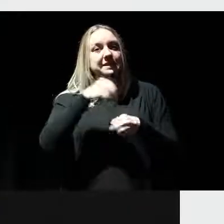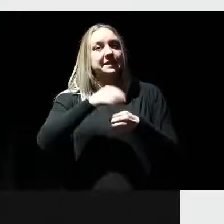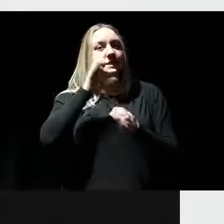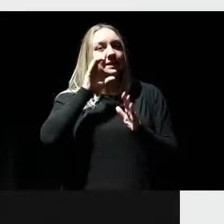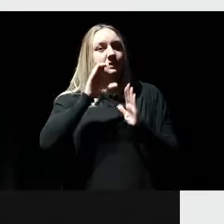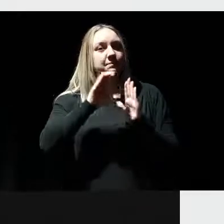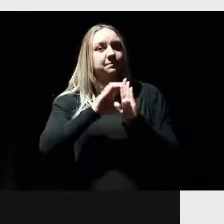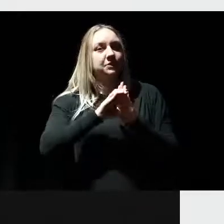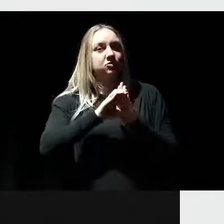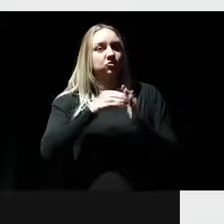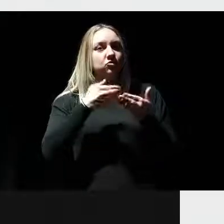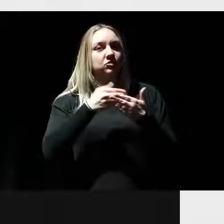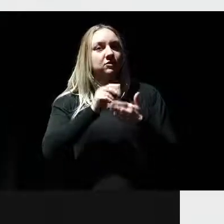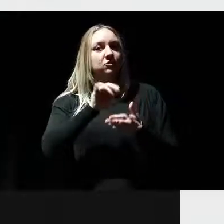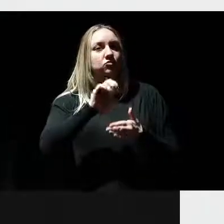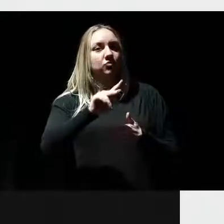will